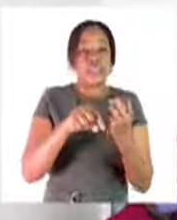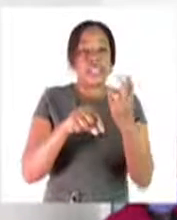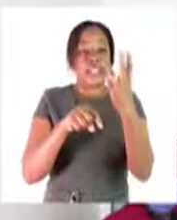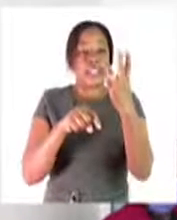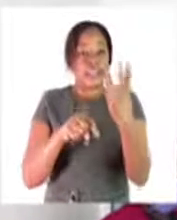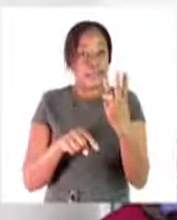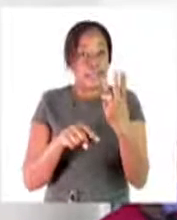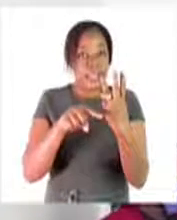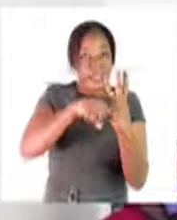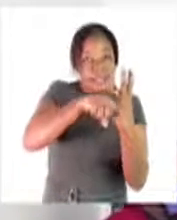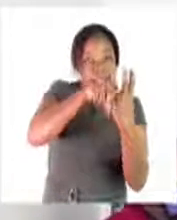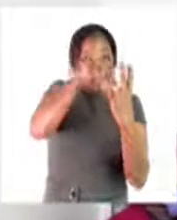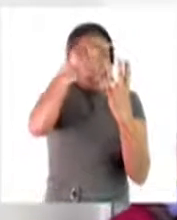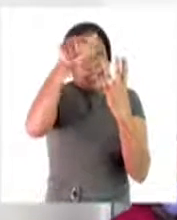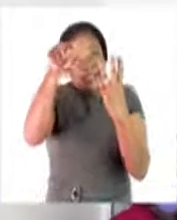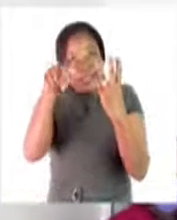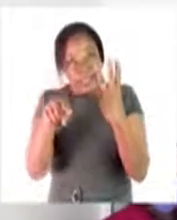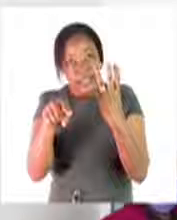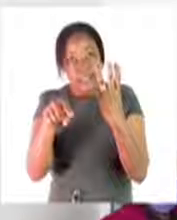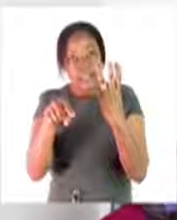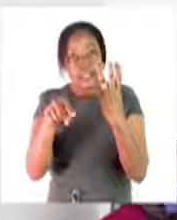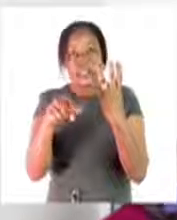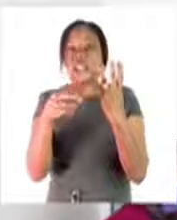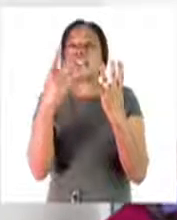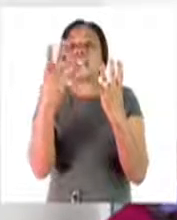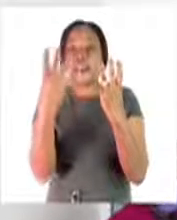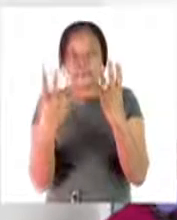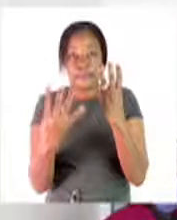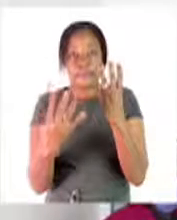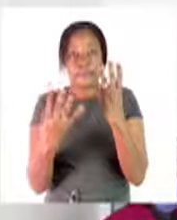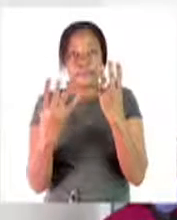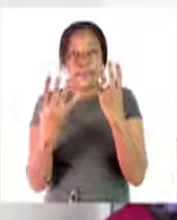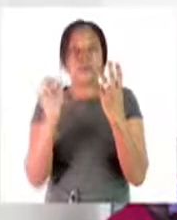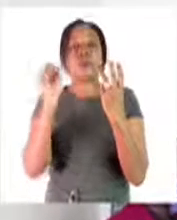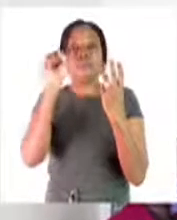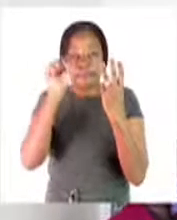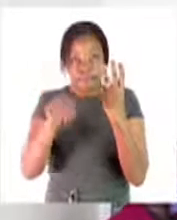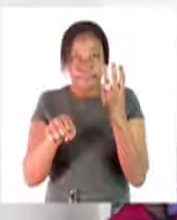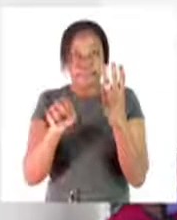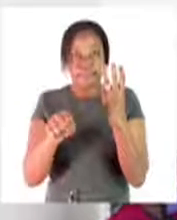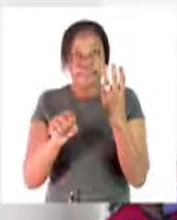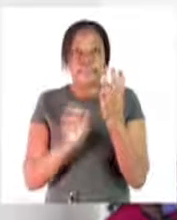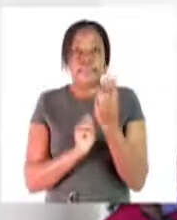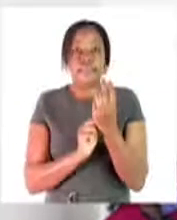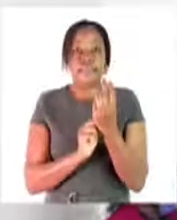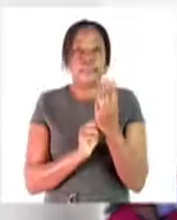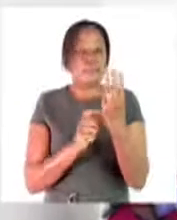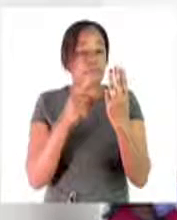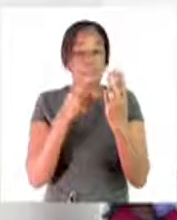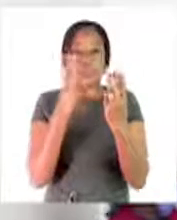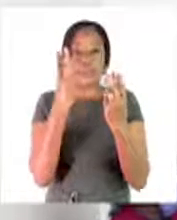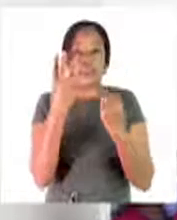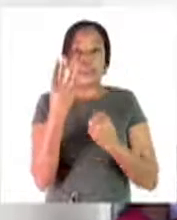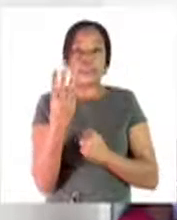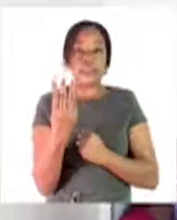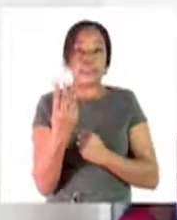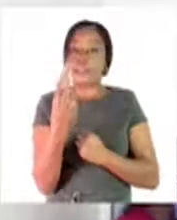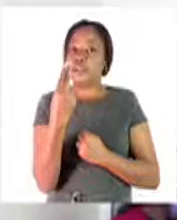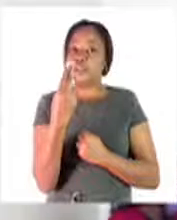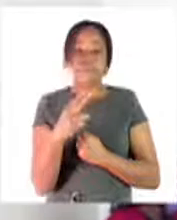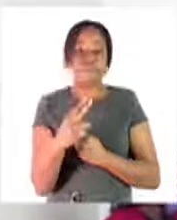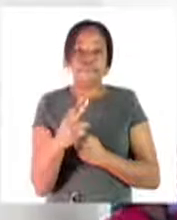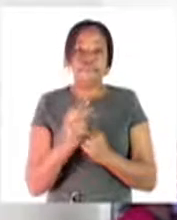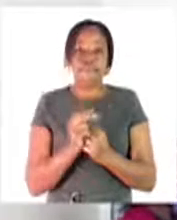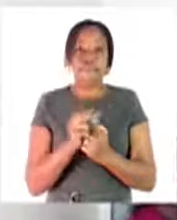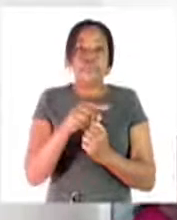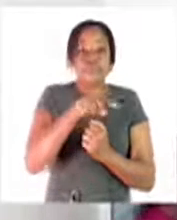the third number, I count the next one. Therefore, if I'm counting in 2, it will mean I will only be counting